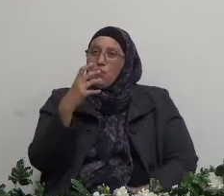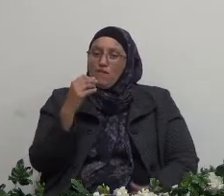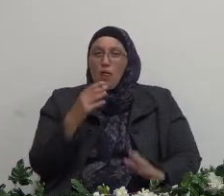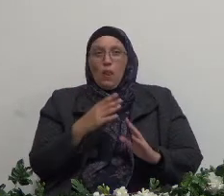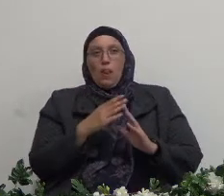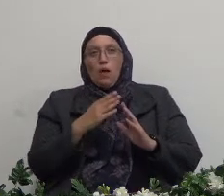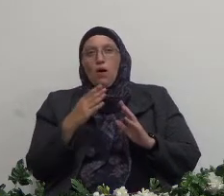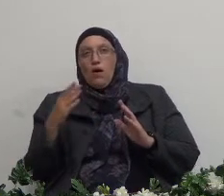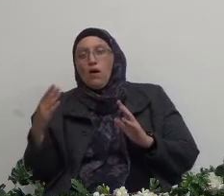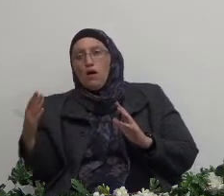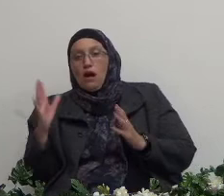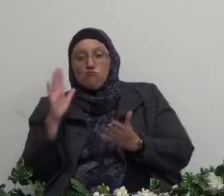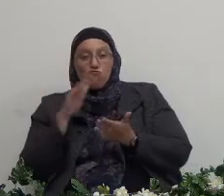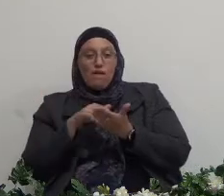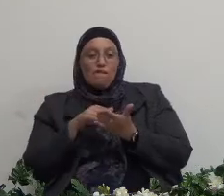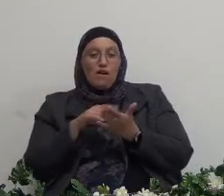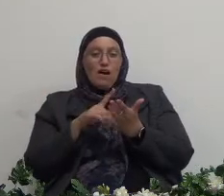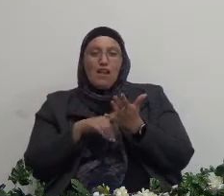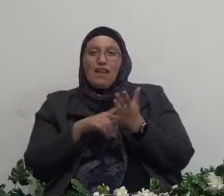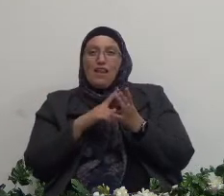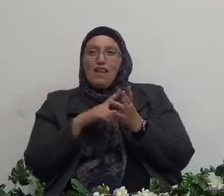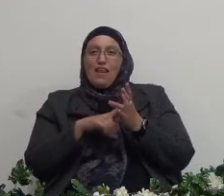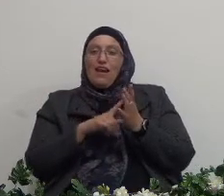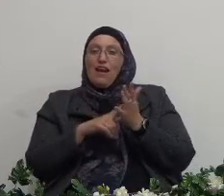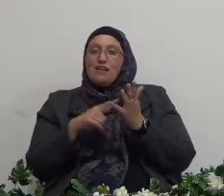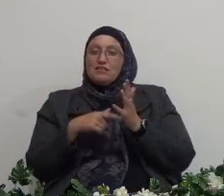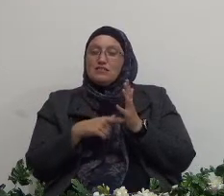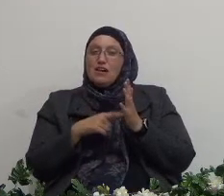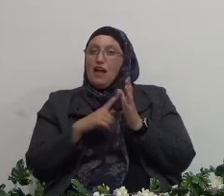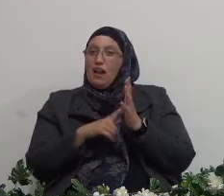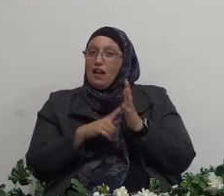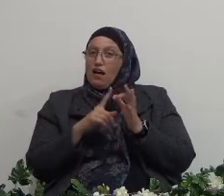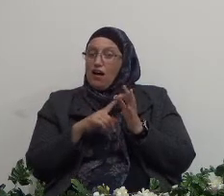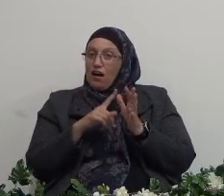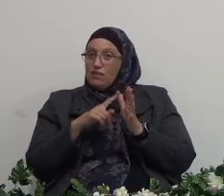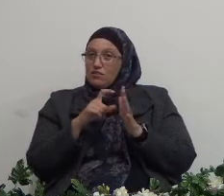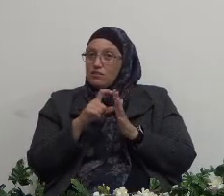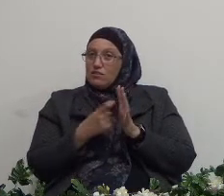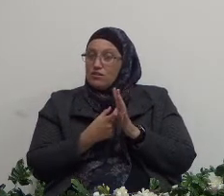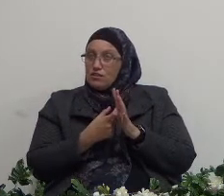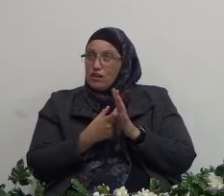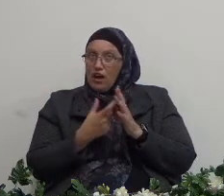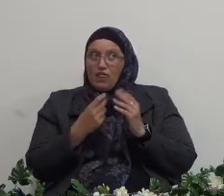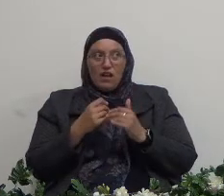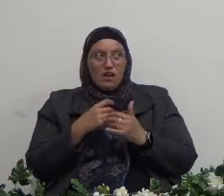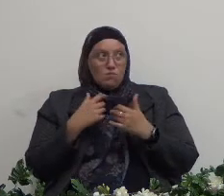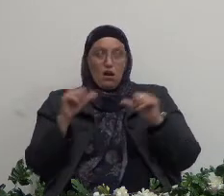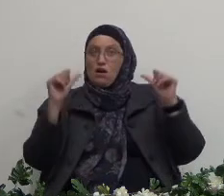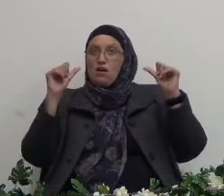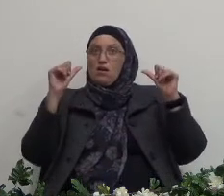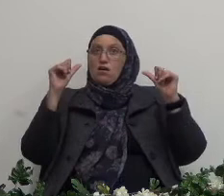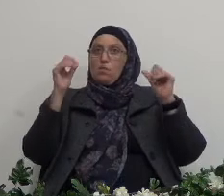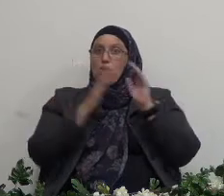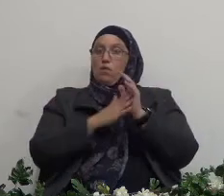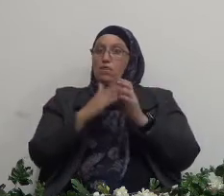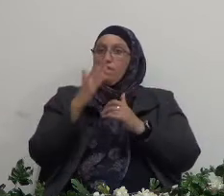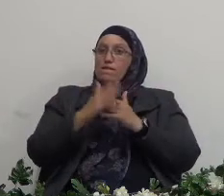Qadr and we do our Amal there. And finally the month finishes and it's an opportunity passed. And